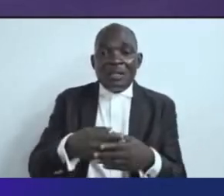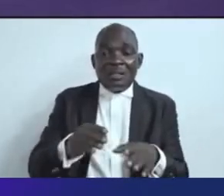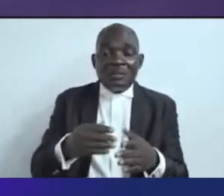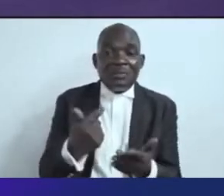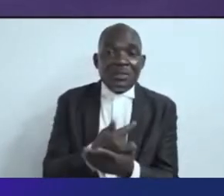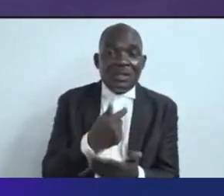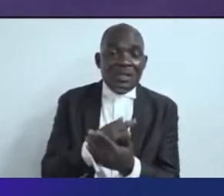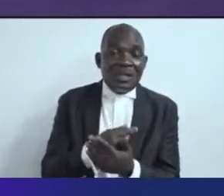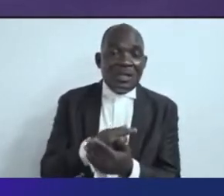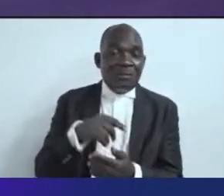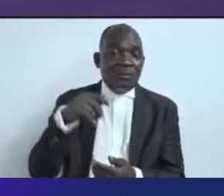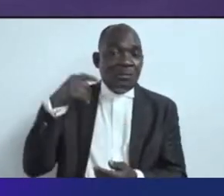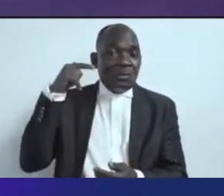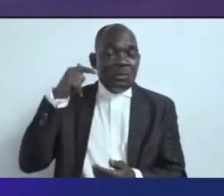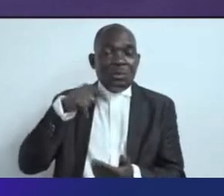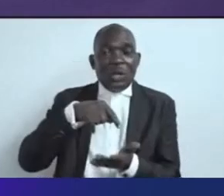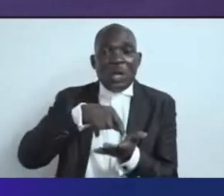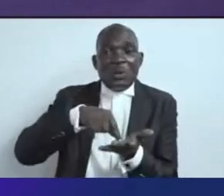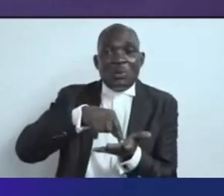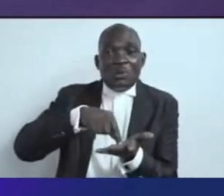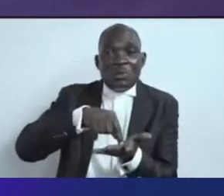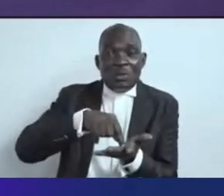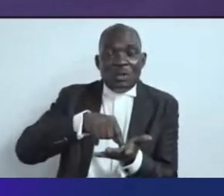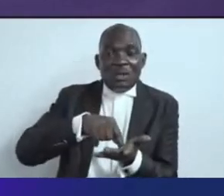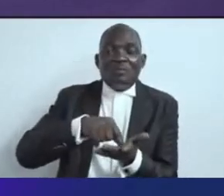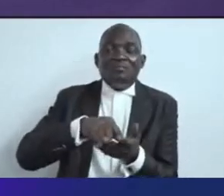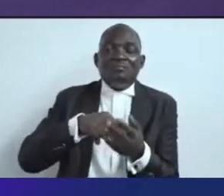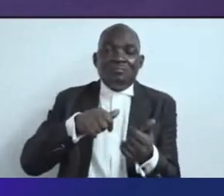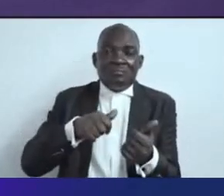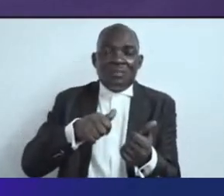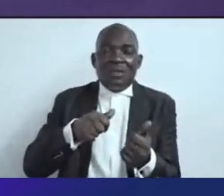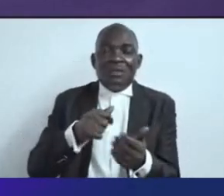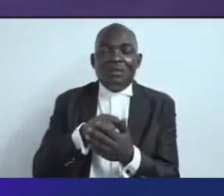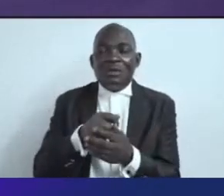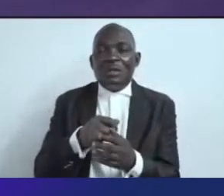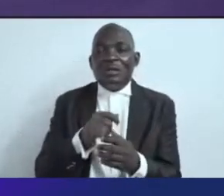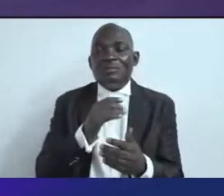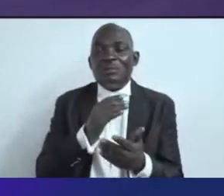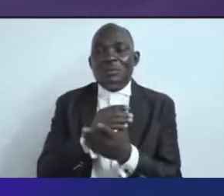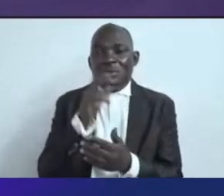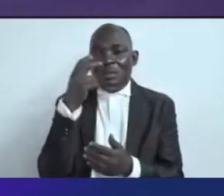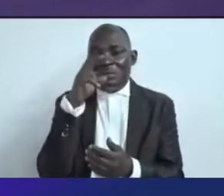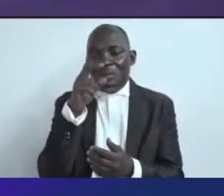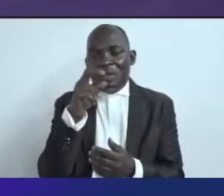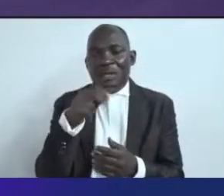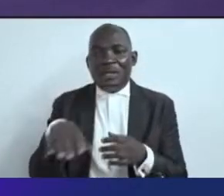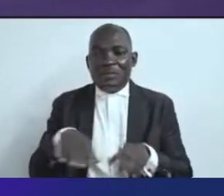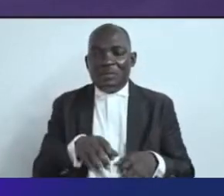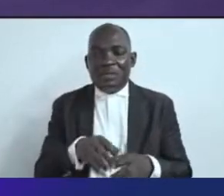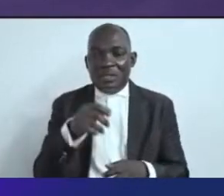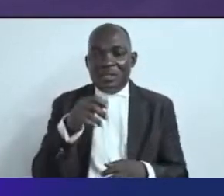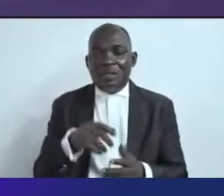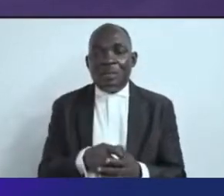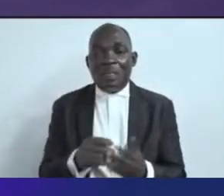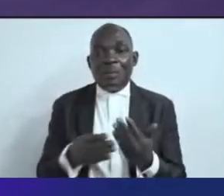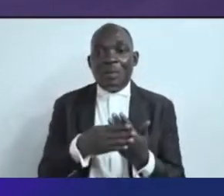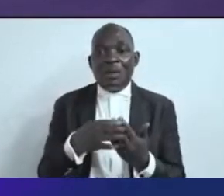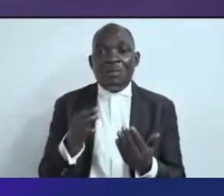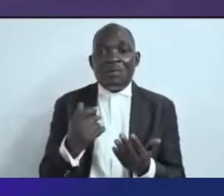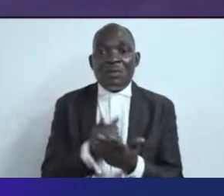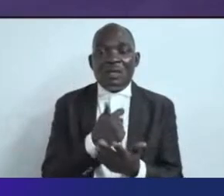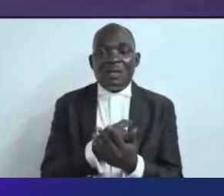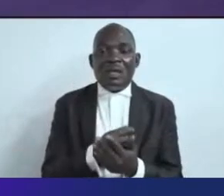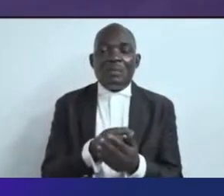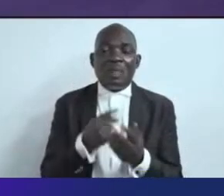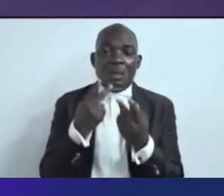Ghana gold coins is devoid of criminal financial activities. The Bank of Ghana will